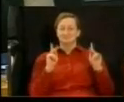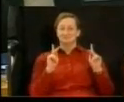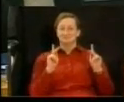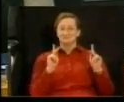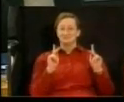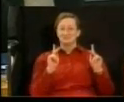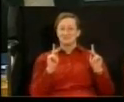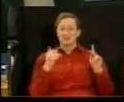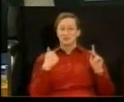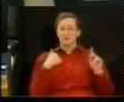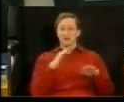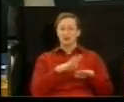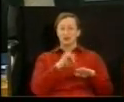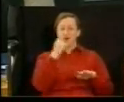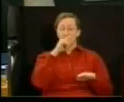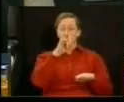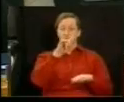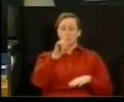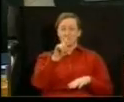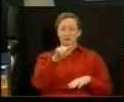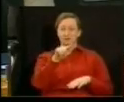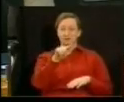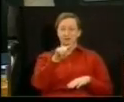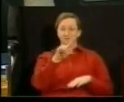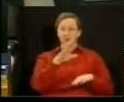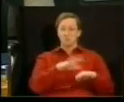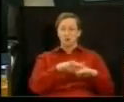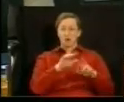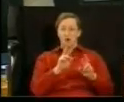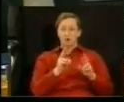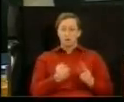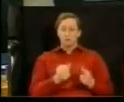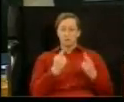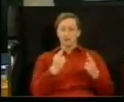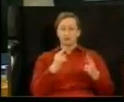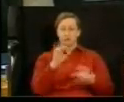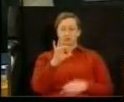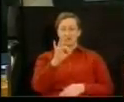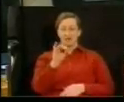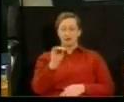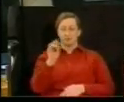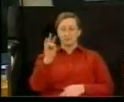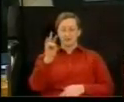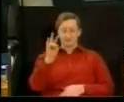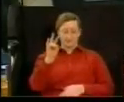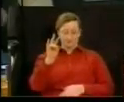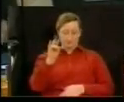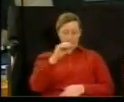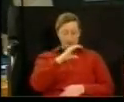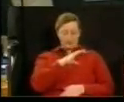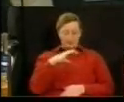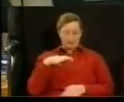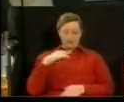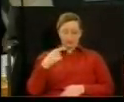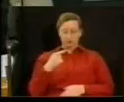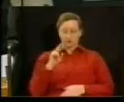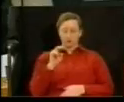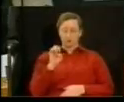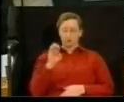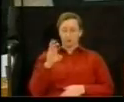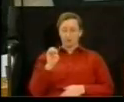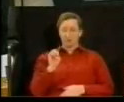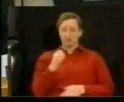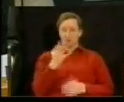We've had a call for the question. We're on the resolution 907. Commissioner Greasy, you want to state your motion again? Or?